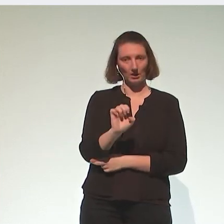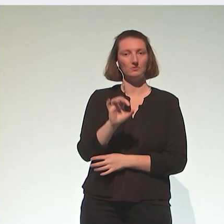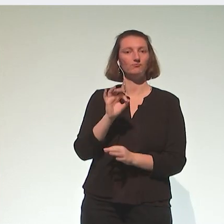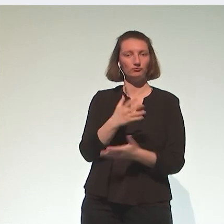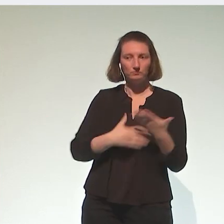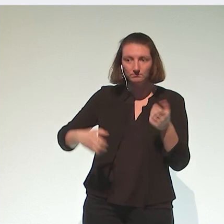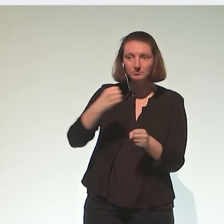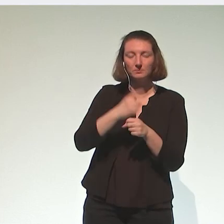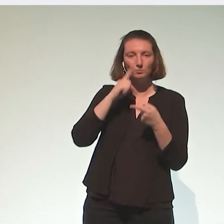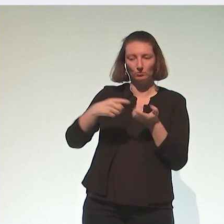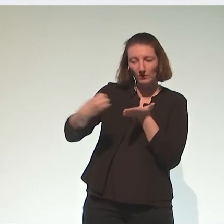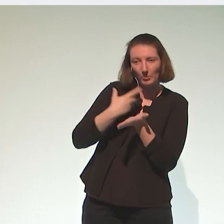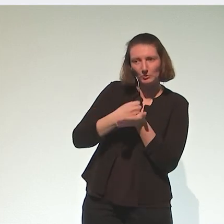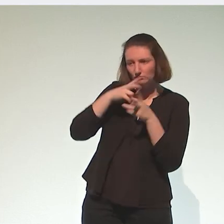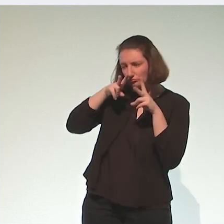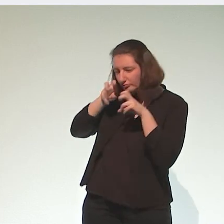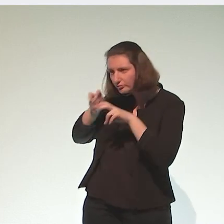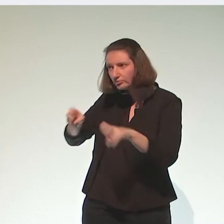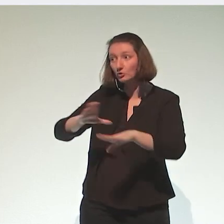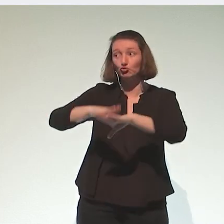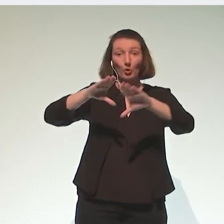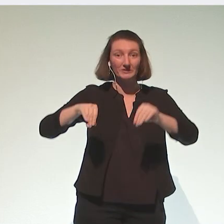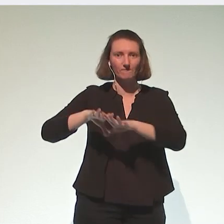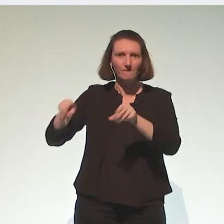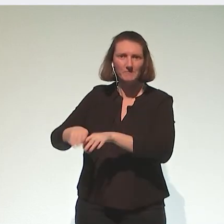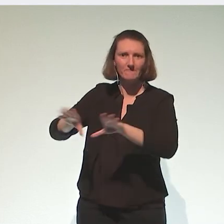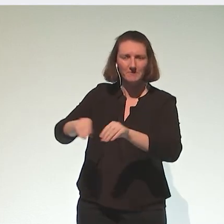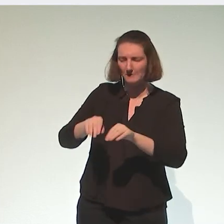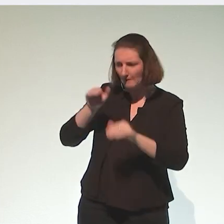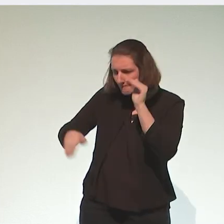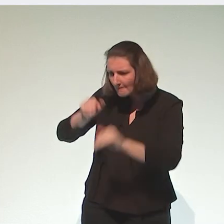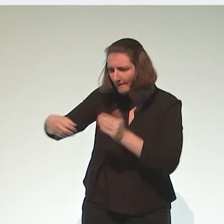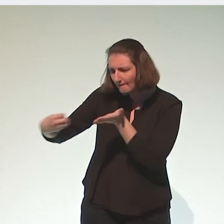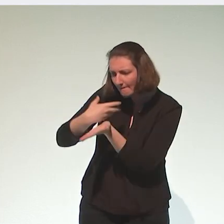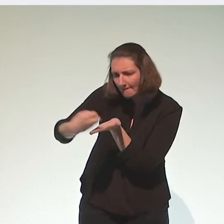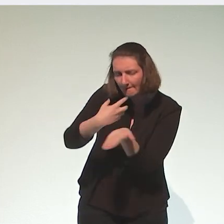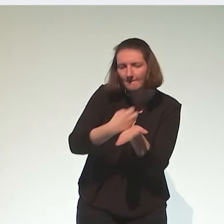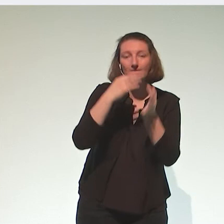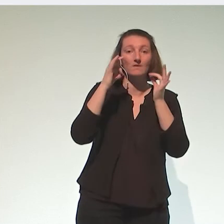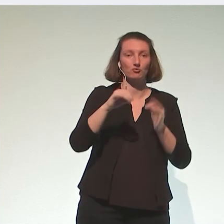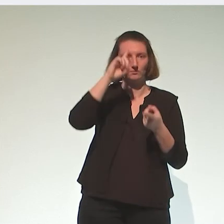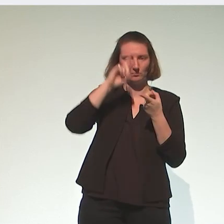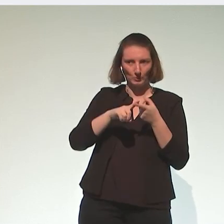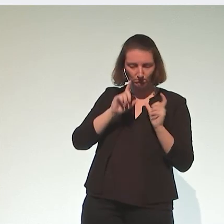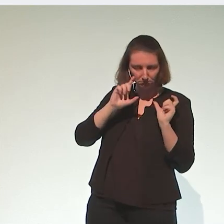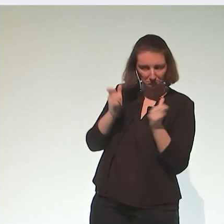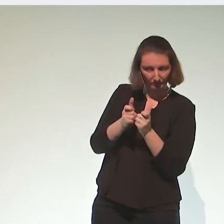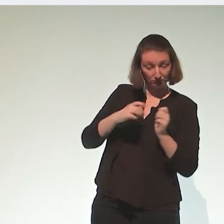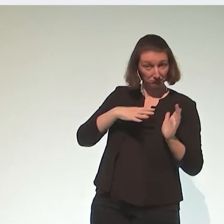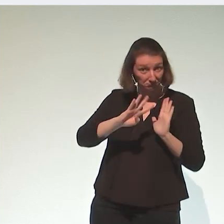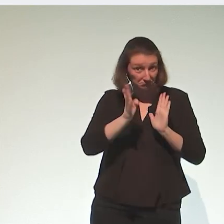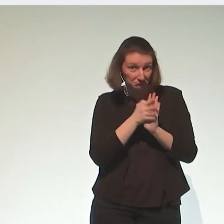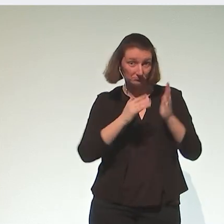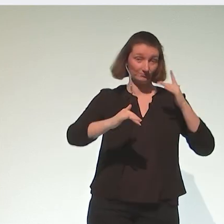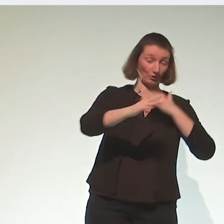all types from families afflicted by autism. The ambition being to understand the environmental, social, and